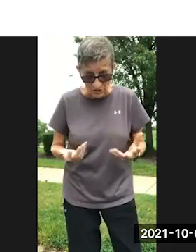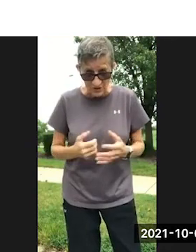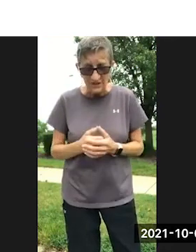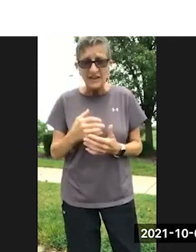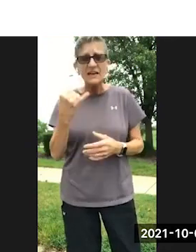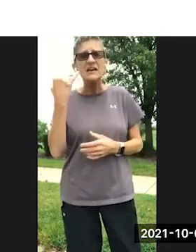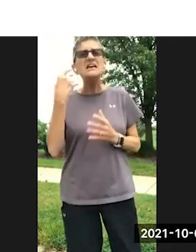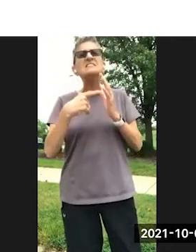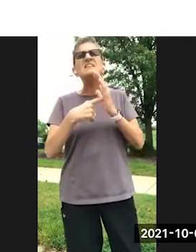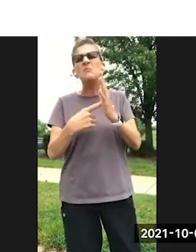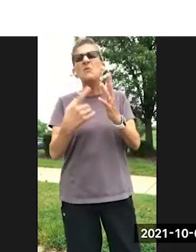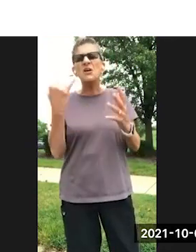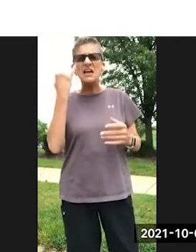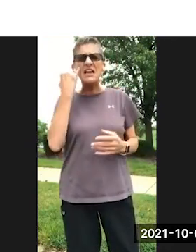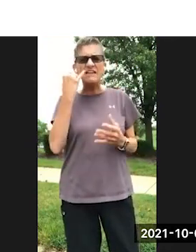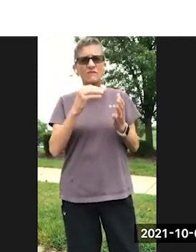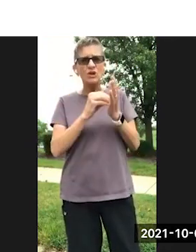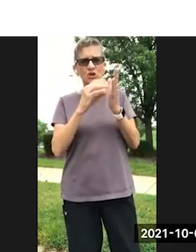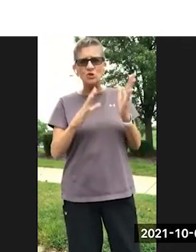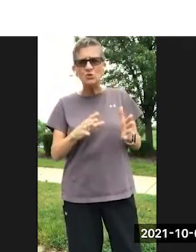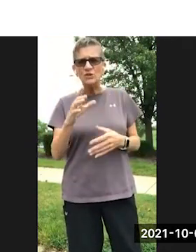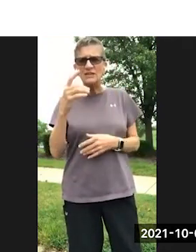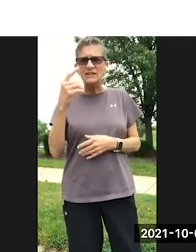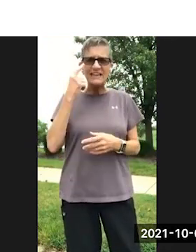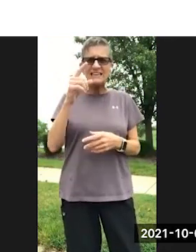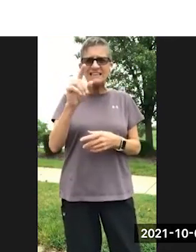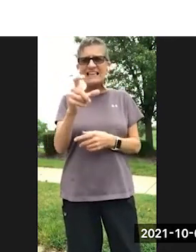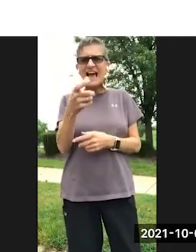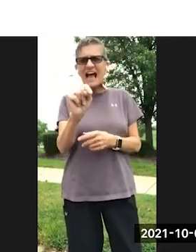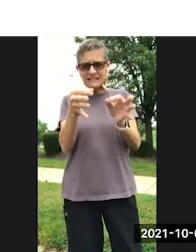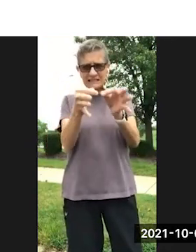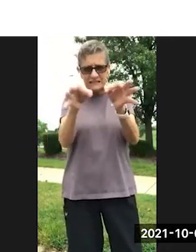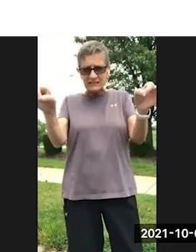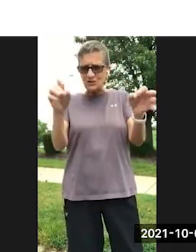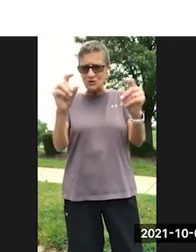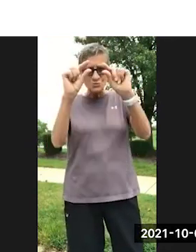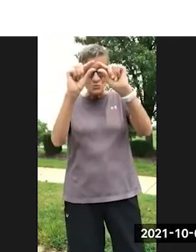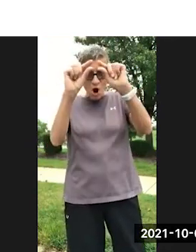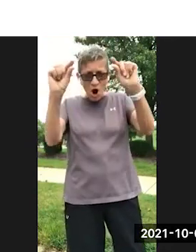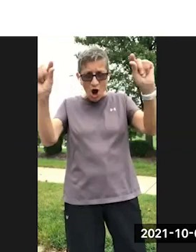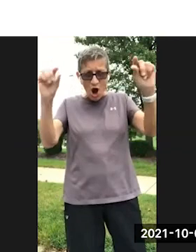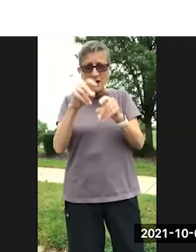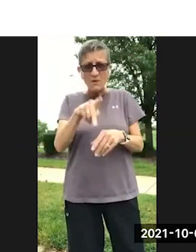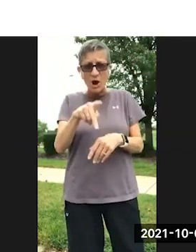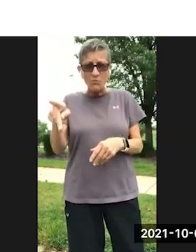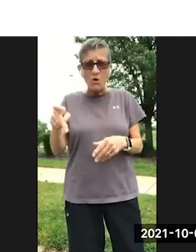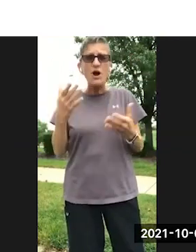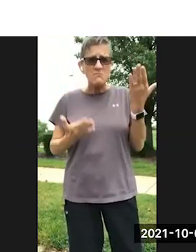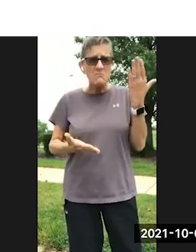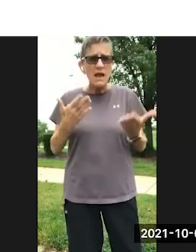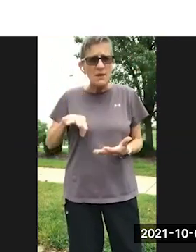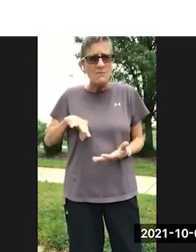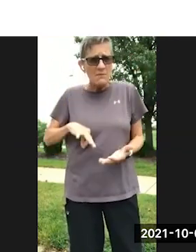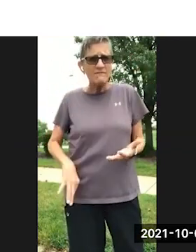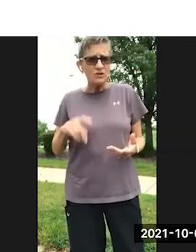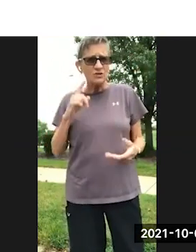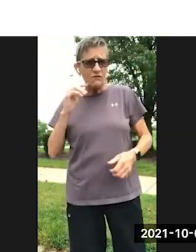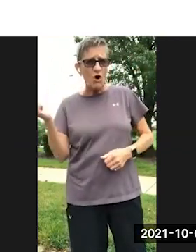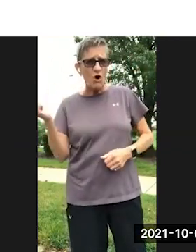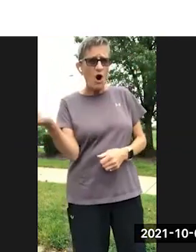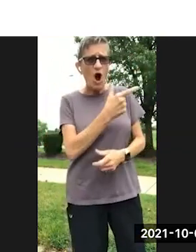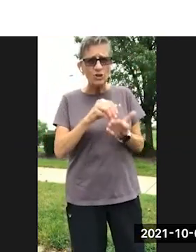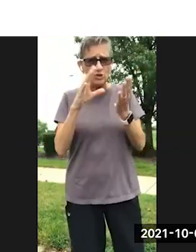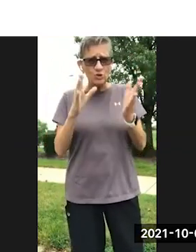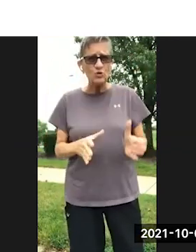student thinks text is too small in a PowerPoint, it would probably be beneficial for all students if the